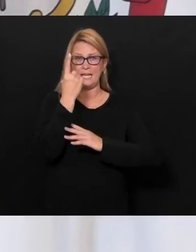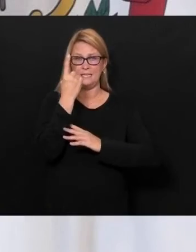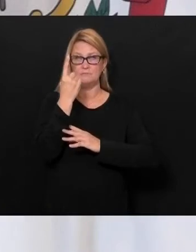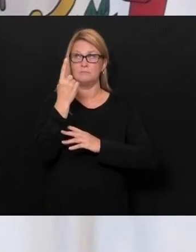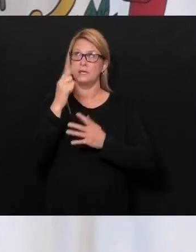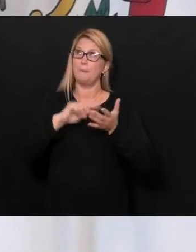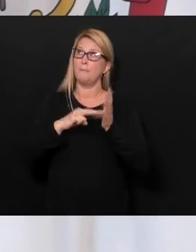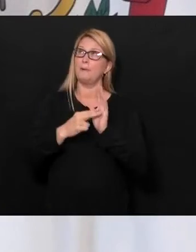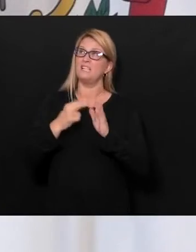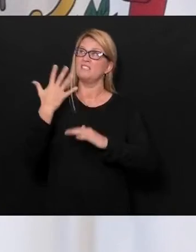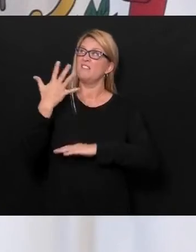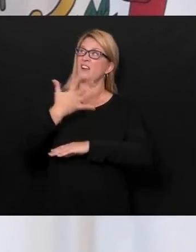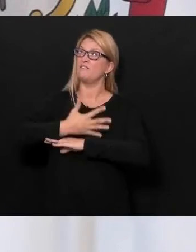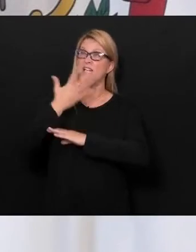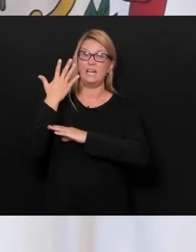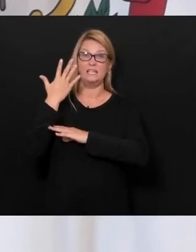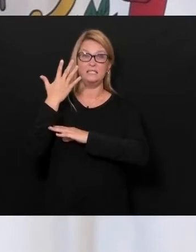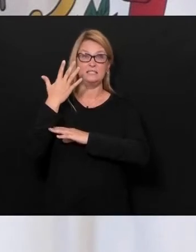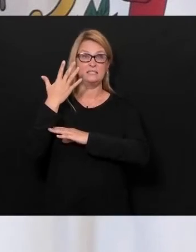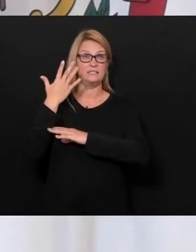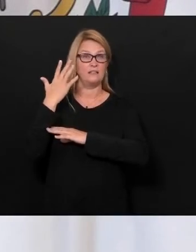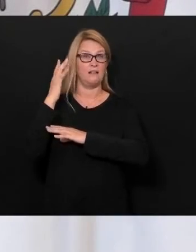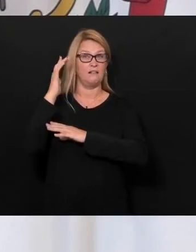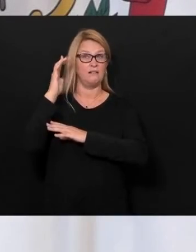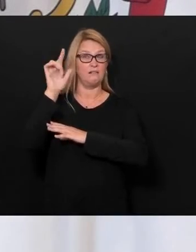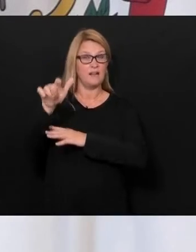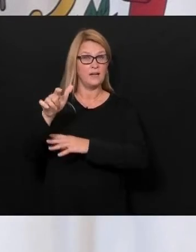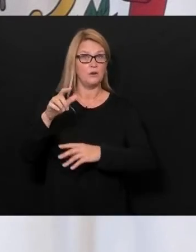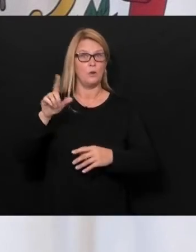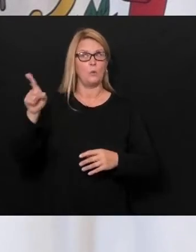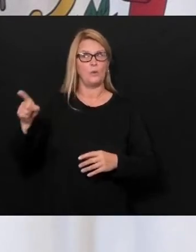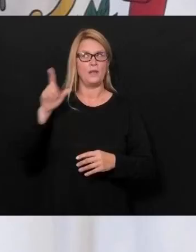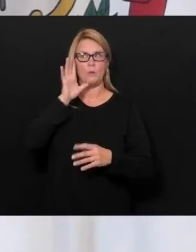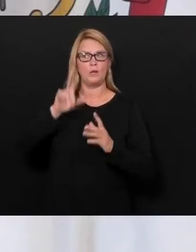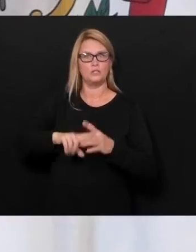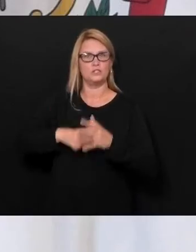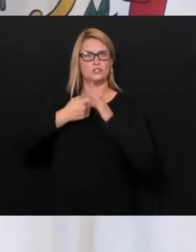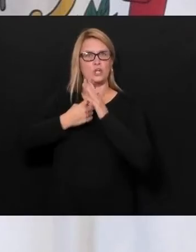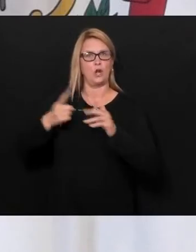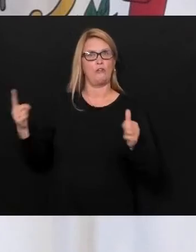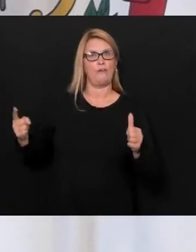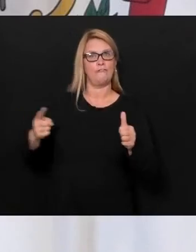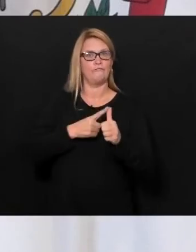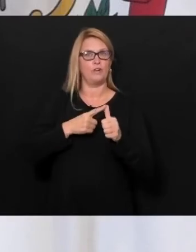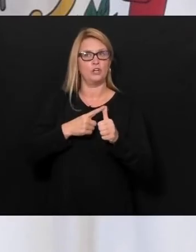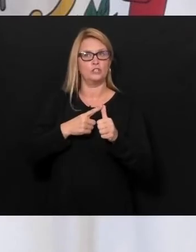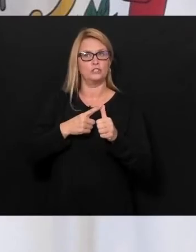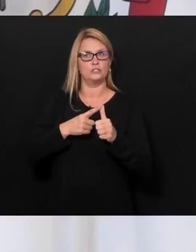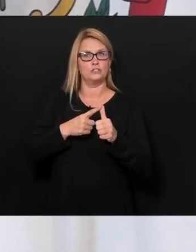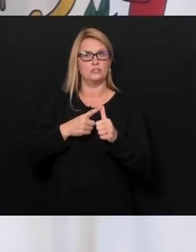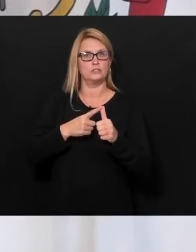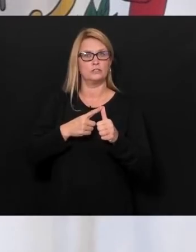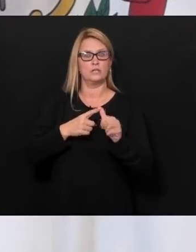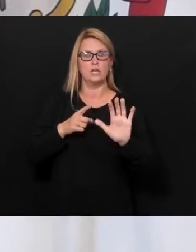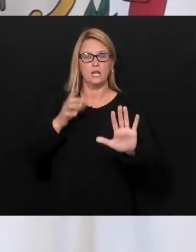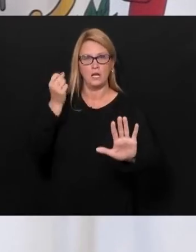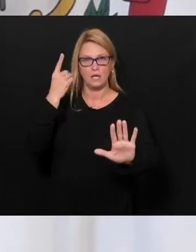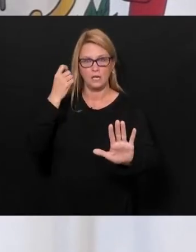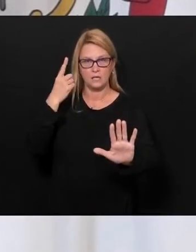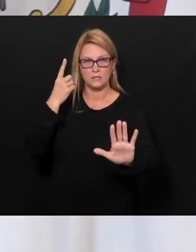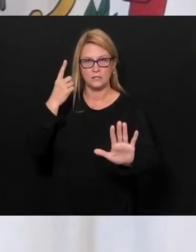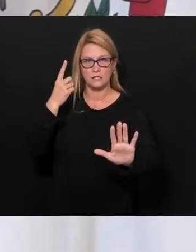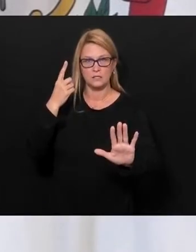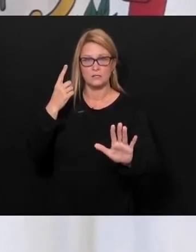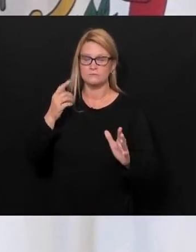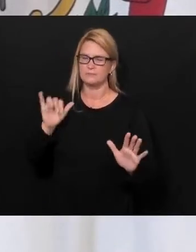from now, when they said they're going to initiate the first residents. Now, stay with me, because this is